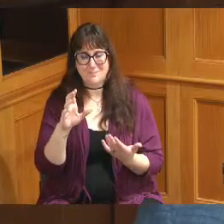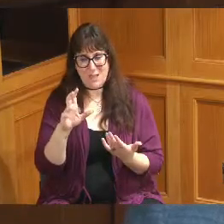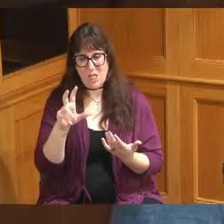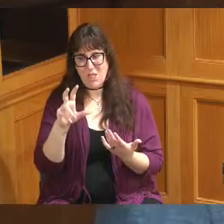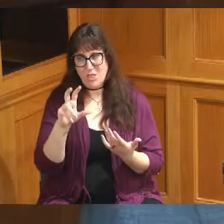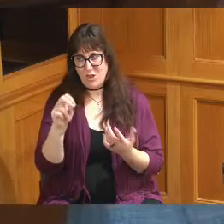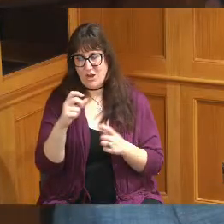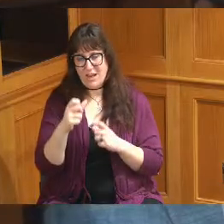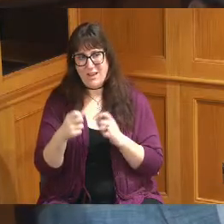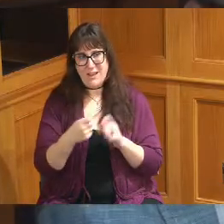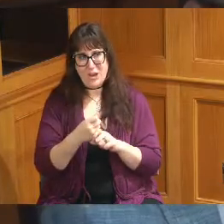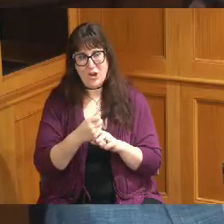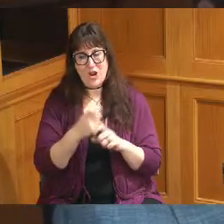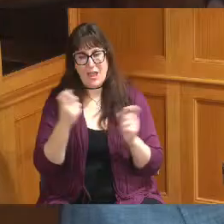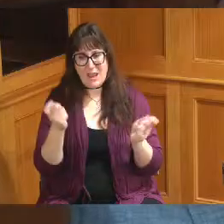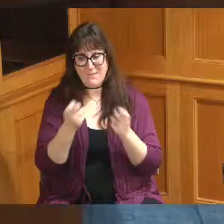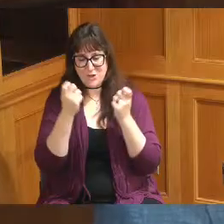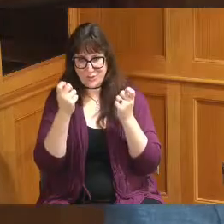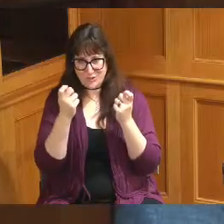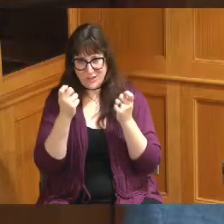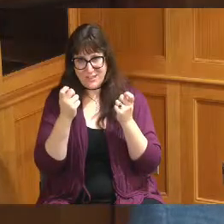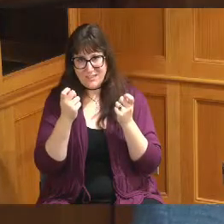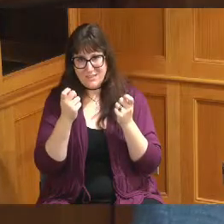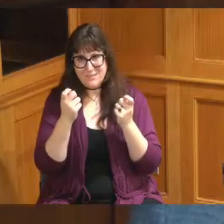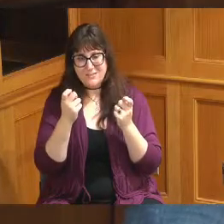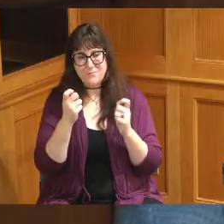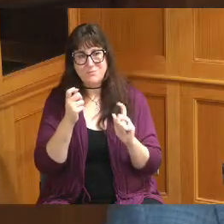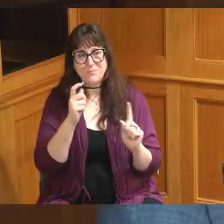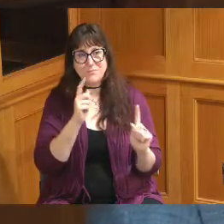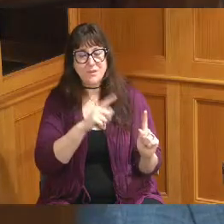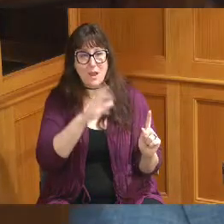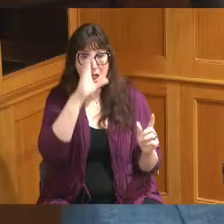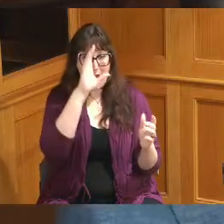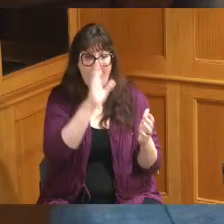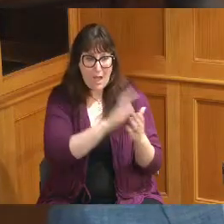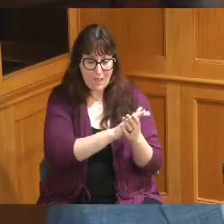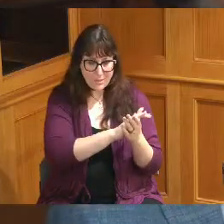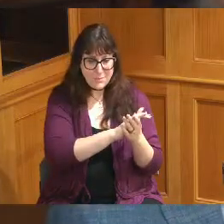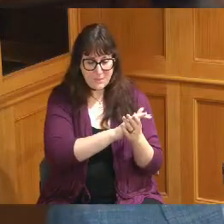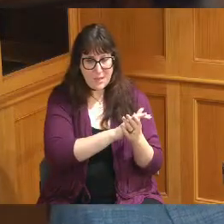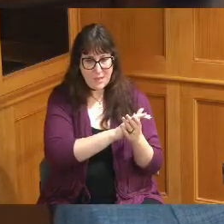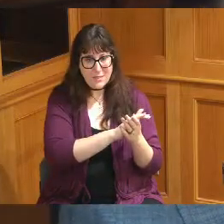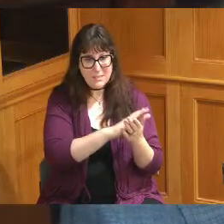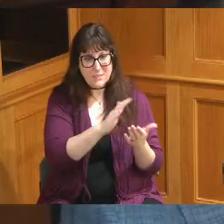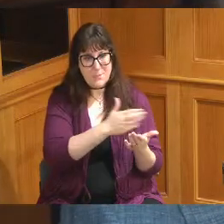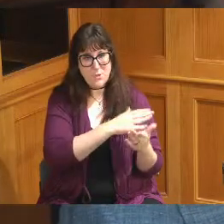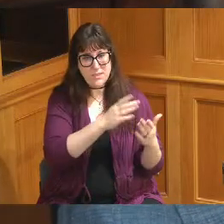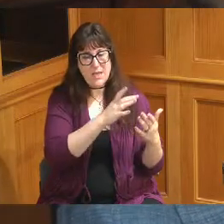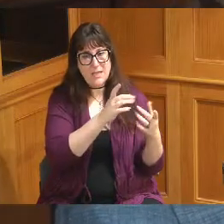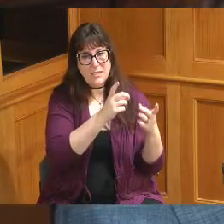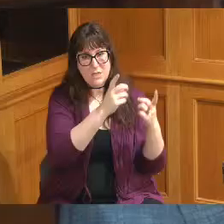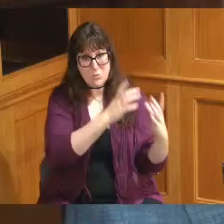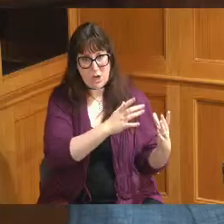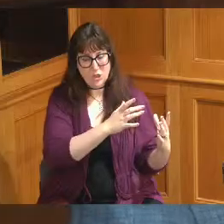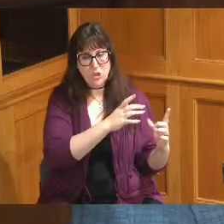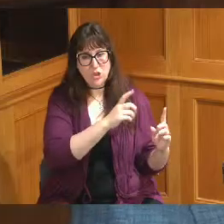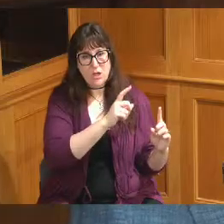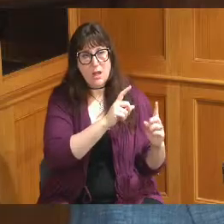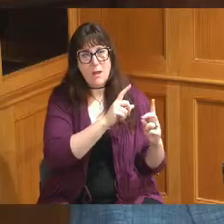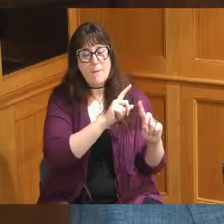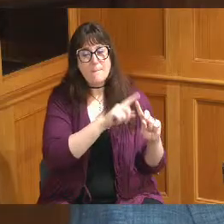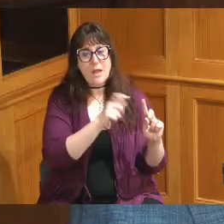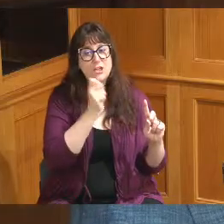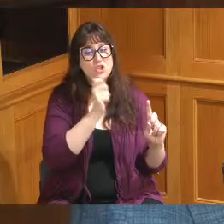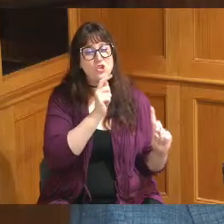is the music director for ZAP, who's also in the Cincinnati Black Music Walk of Fame, and she is also in the Cincinnati